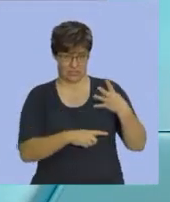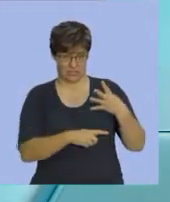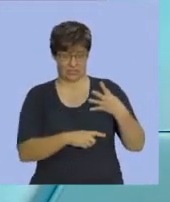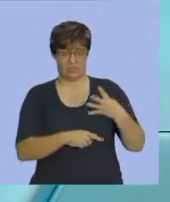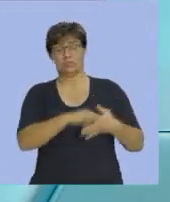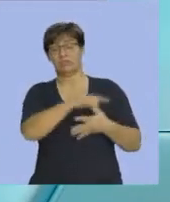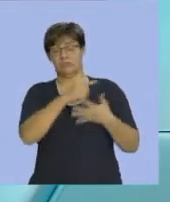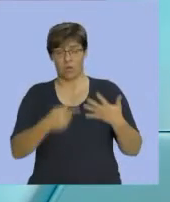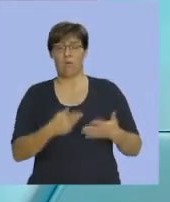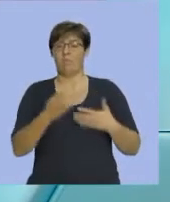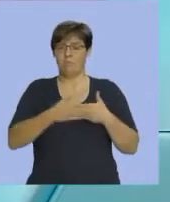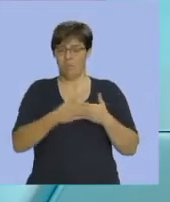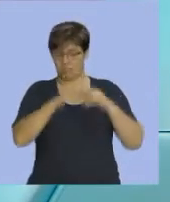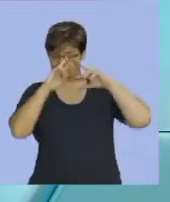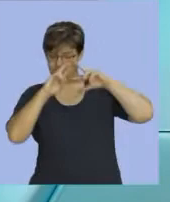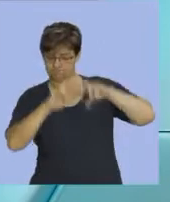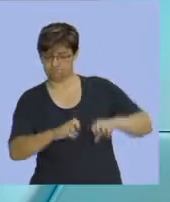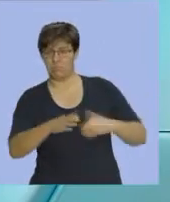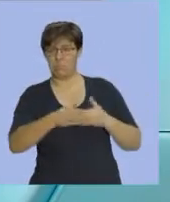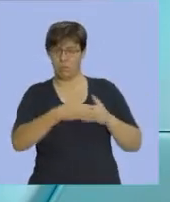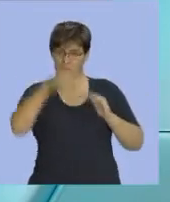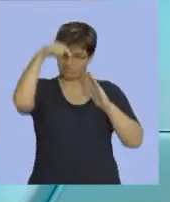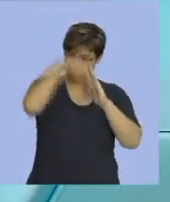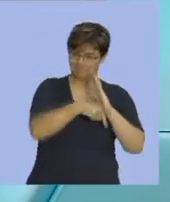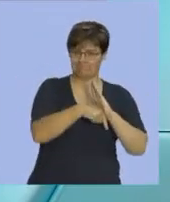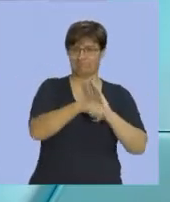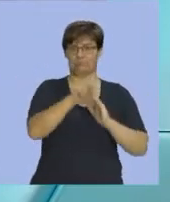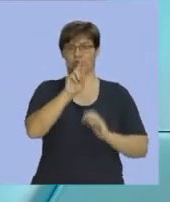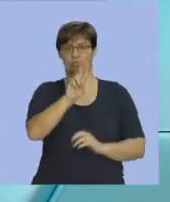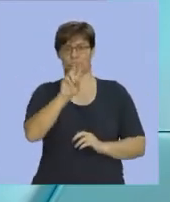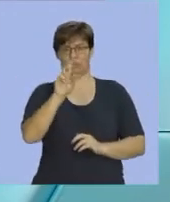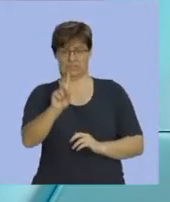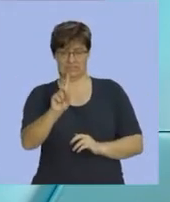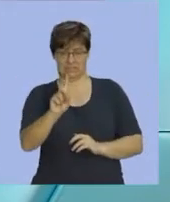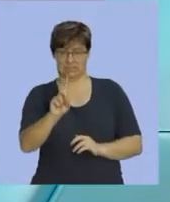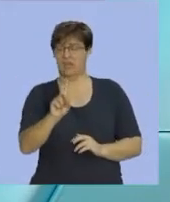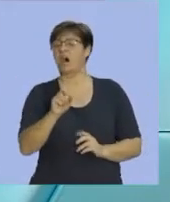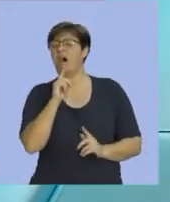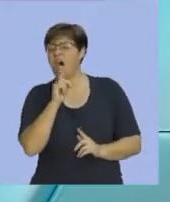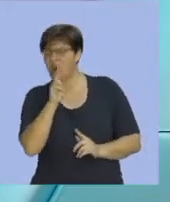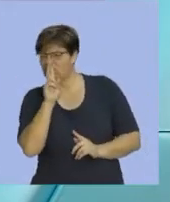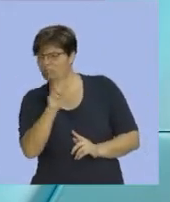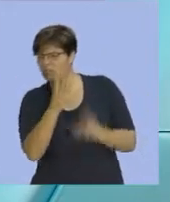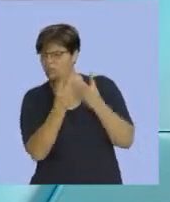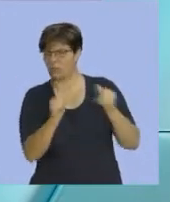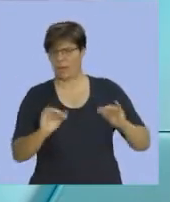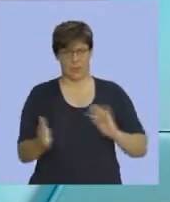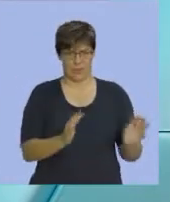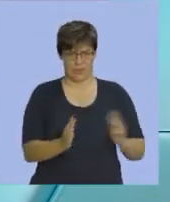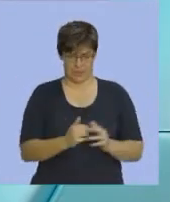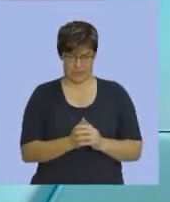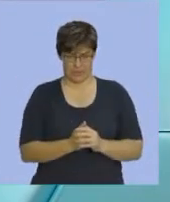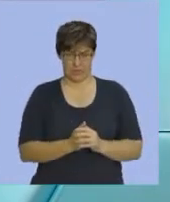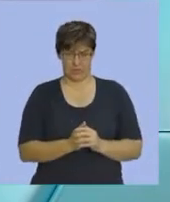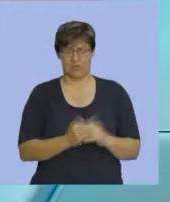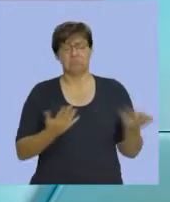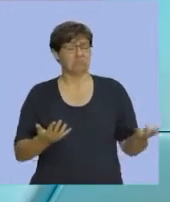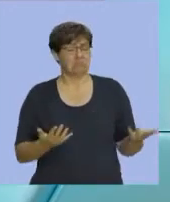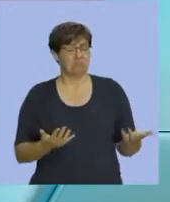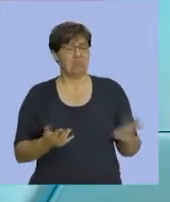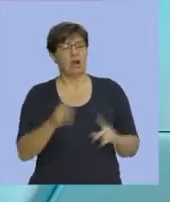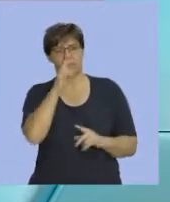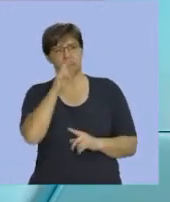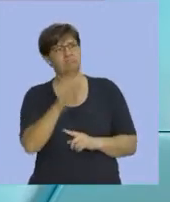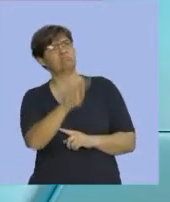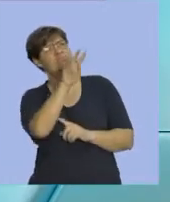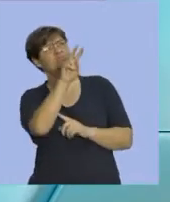jump into more 2D shapes and see exactly how do we then solve these things. Maybe if I'm standing here and I'm looking up